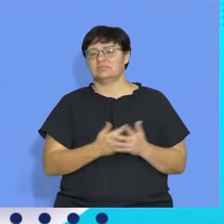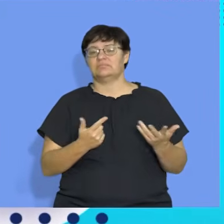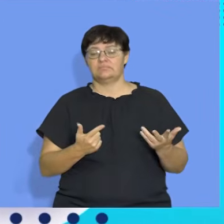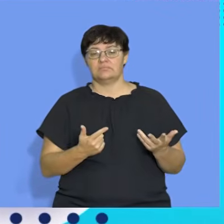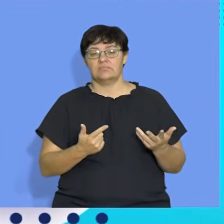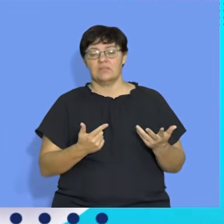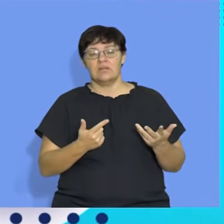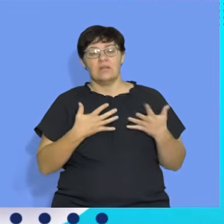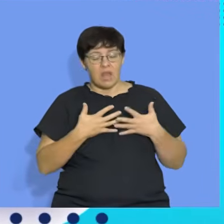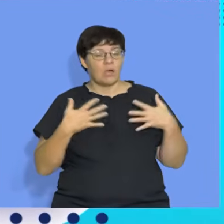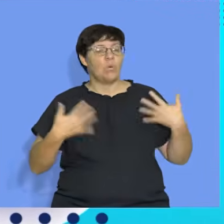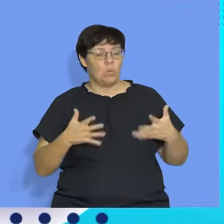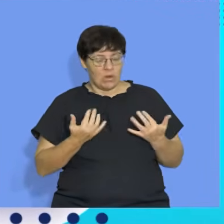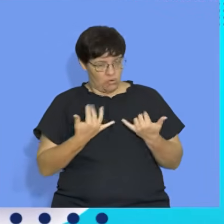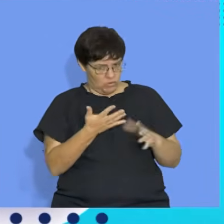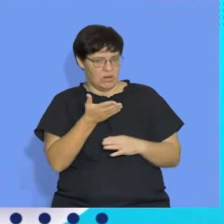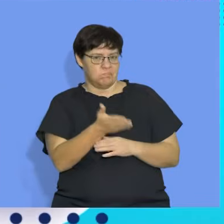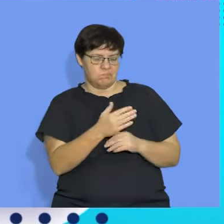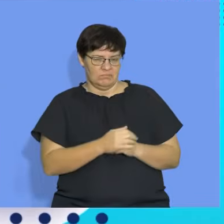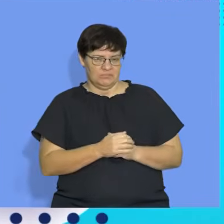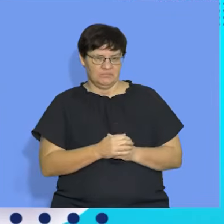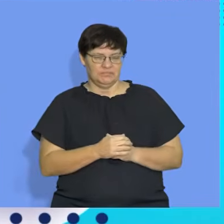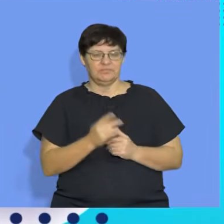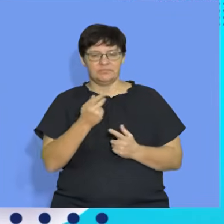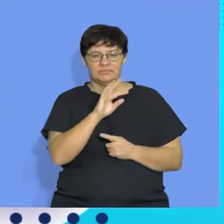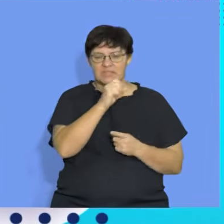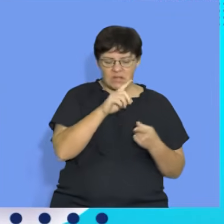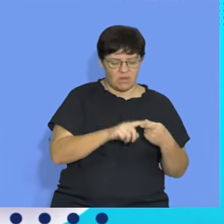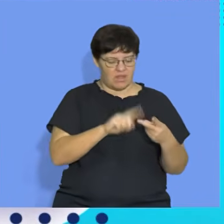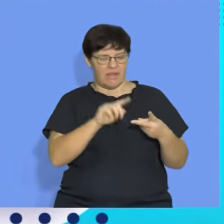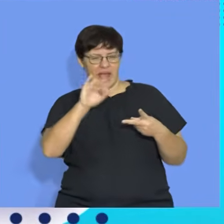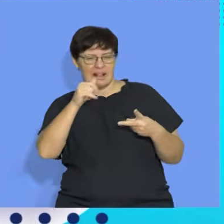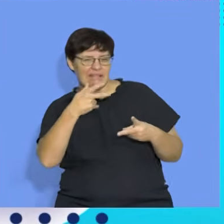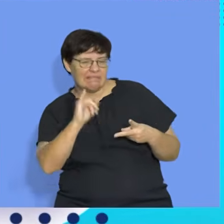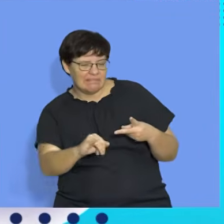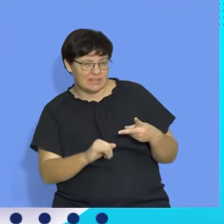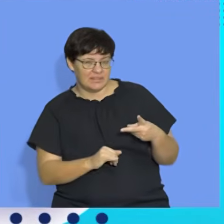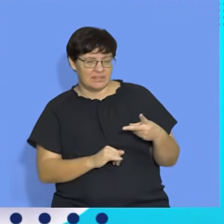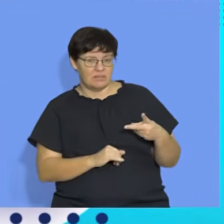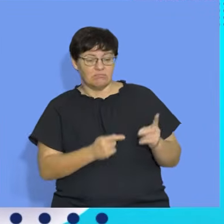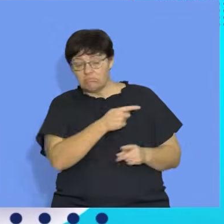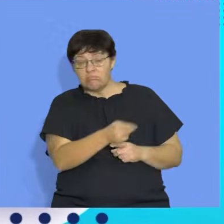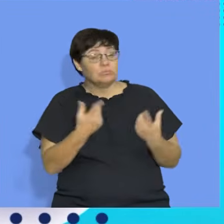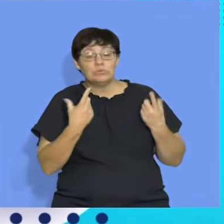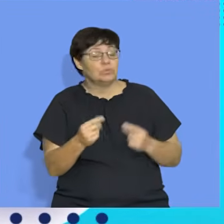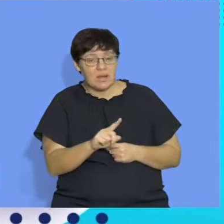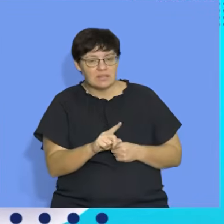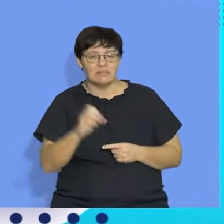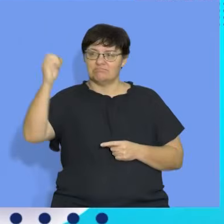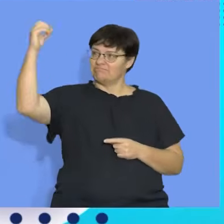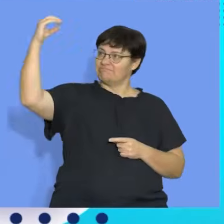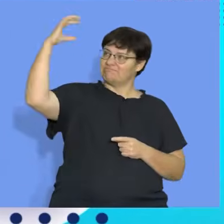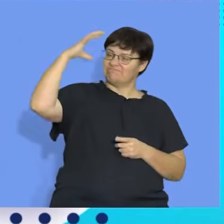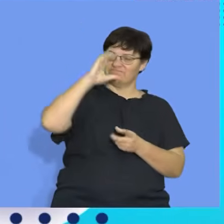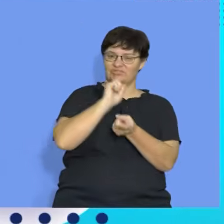cyanobacteria have also got green. So we've got bacteria, we've got algae, right? And what can they all do? They can photosynthesize. And what does